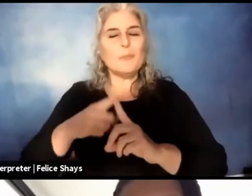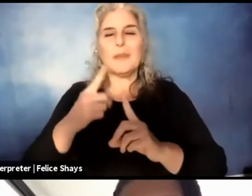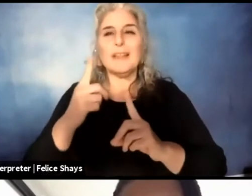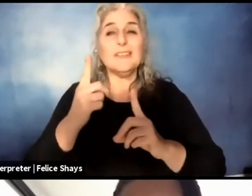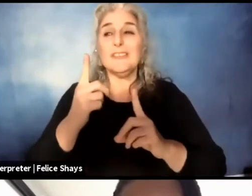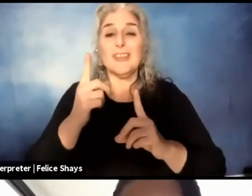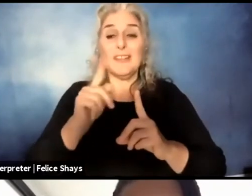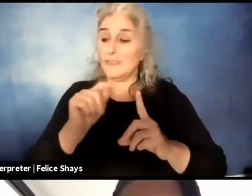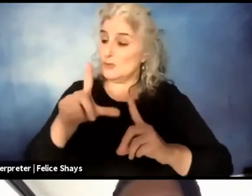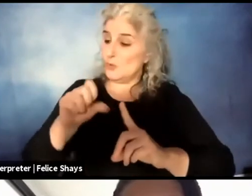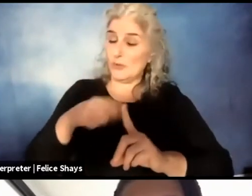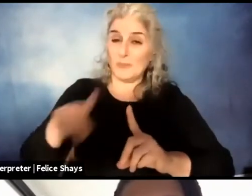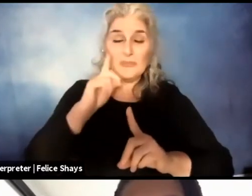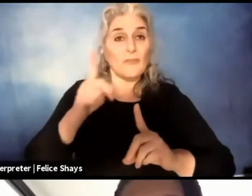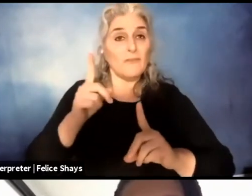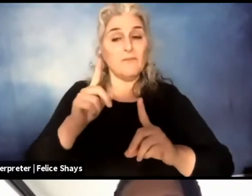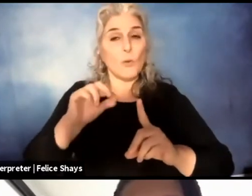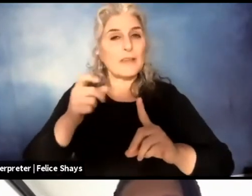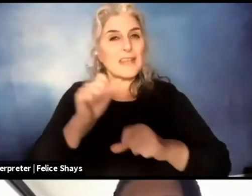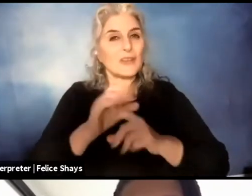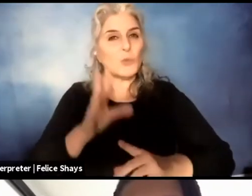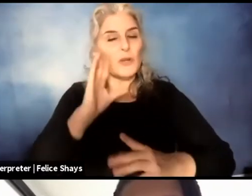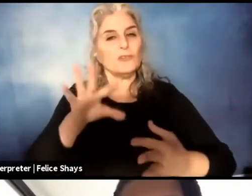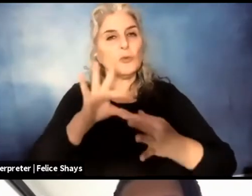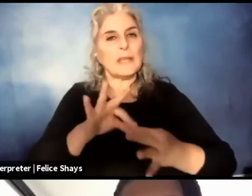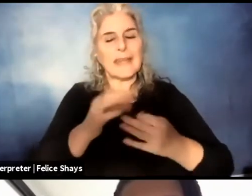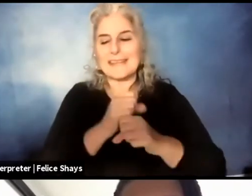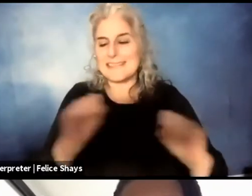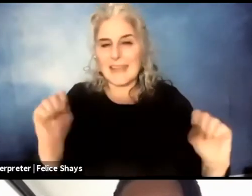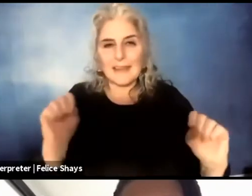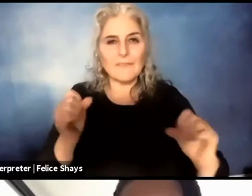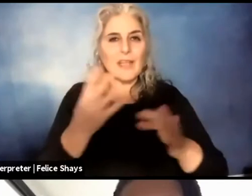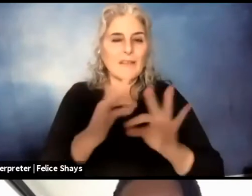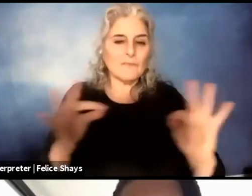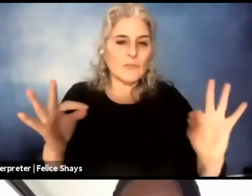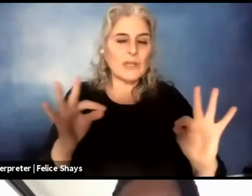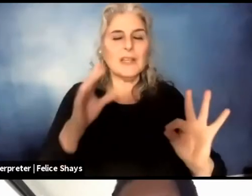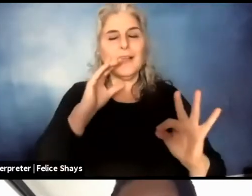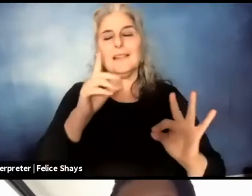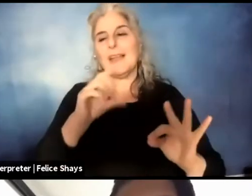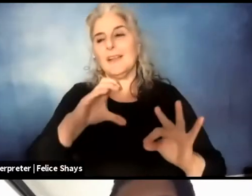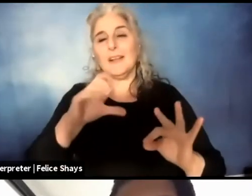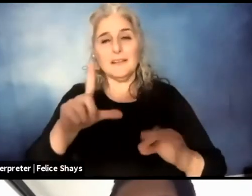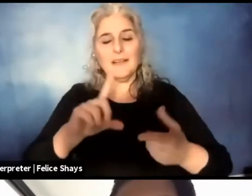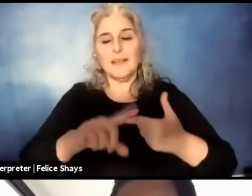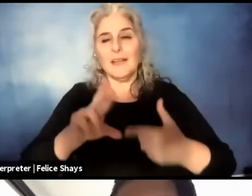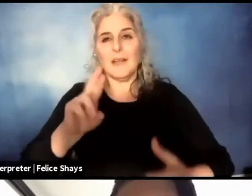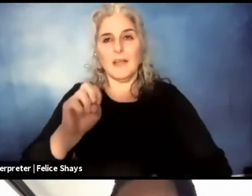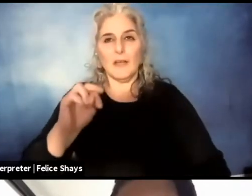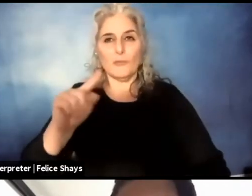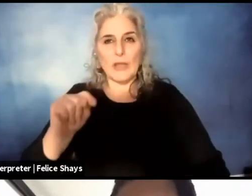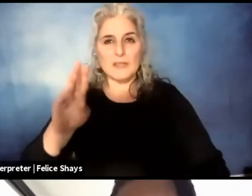free to workers to connect with clients safely, right? Like Craigslist, Backpage, Rentboy, and they were